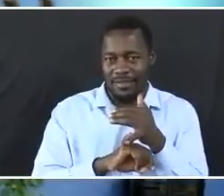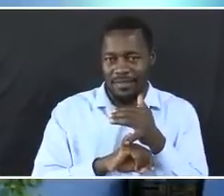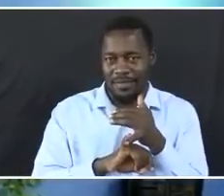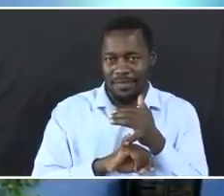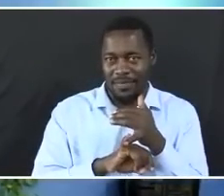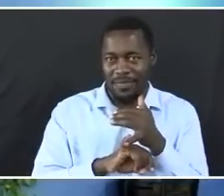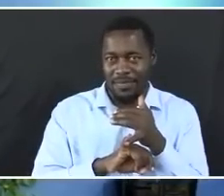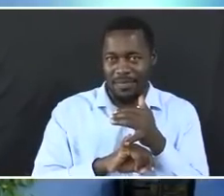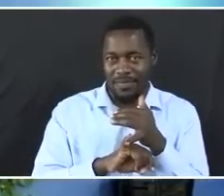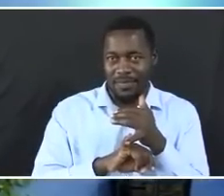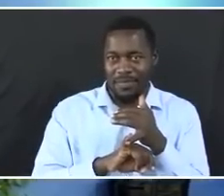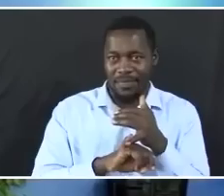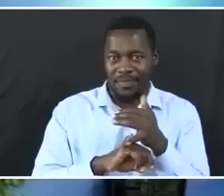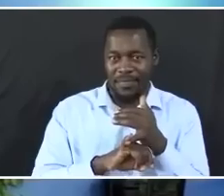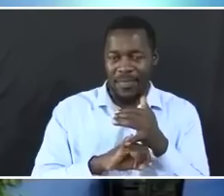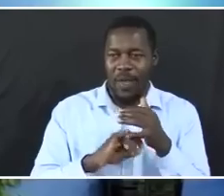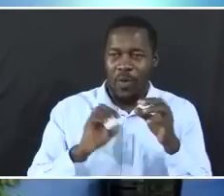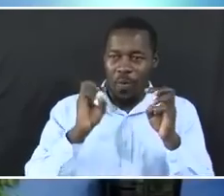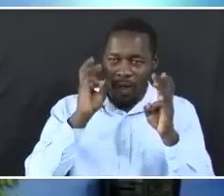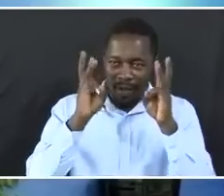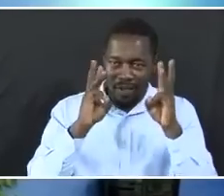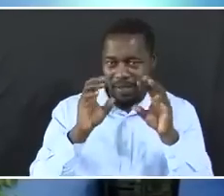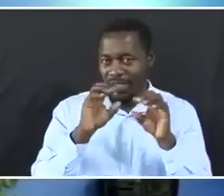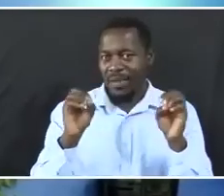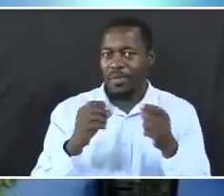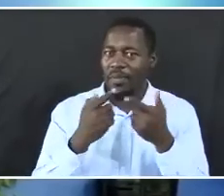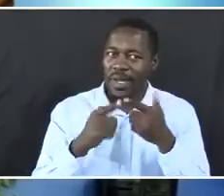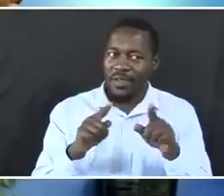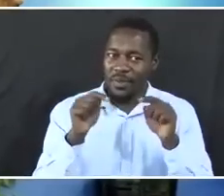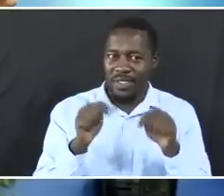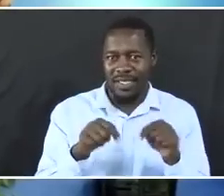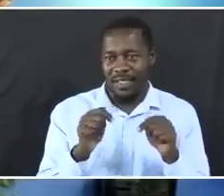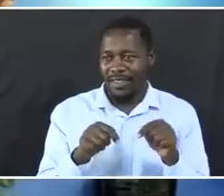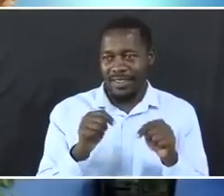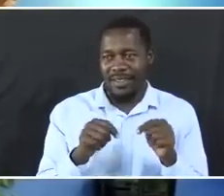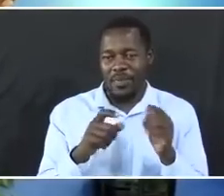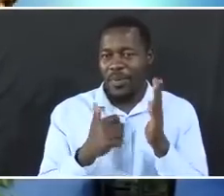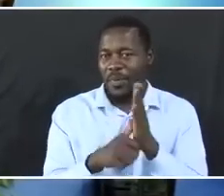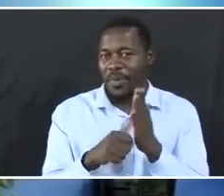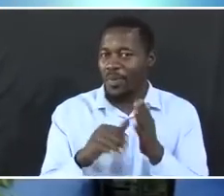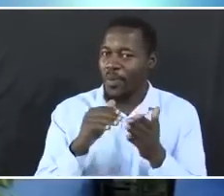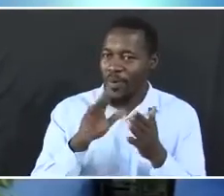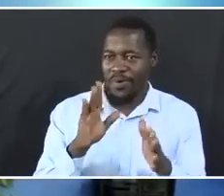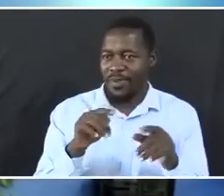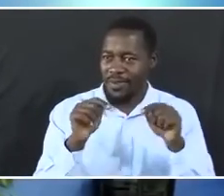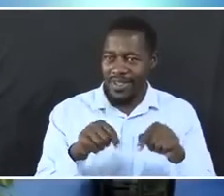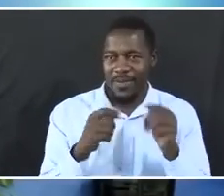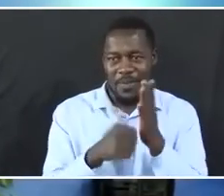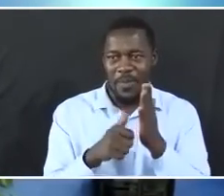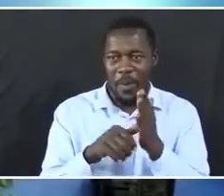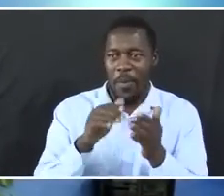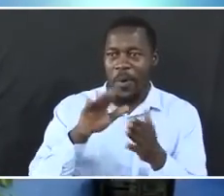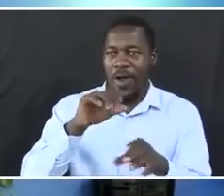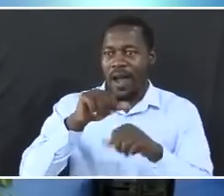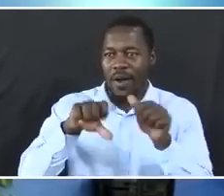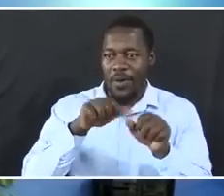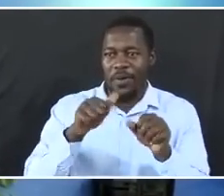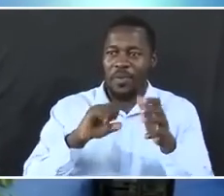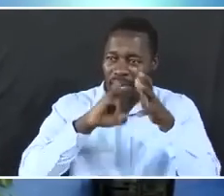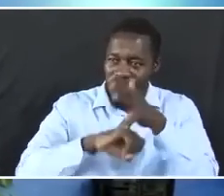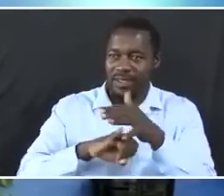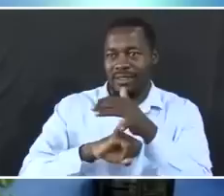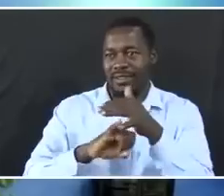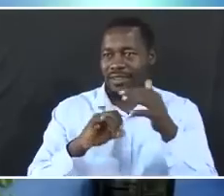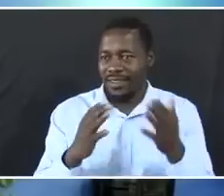have no trouble. But today, you don't see it. I'm worried about my children when they will